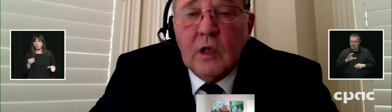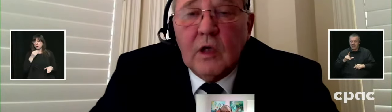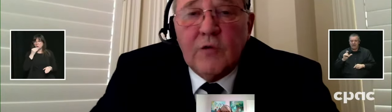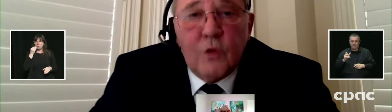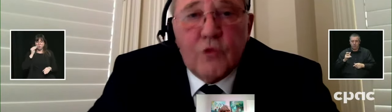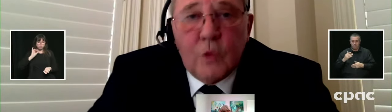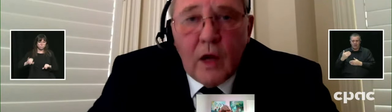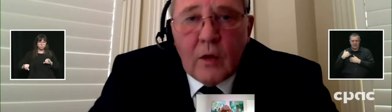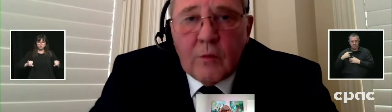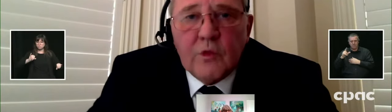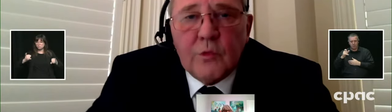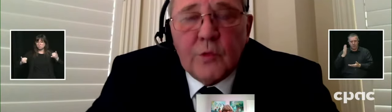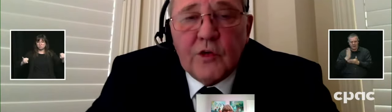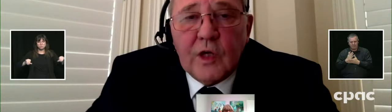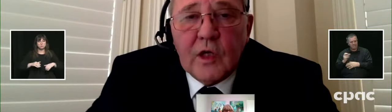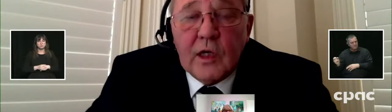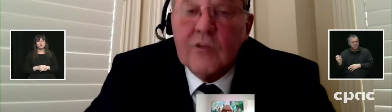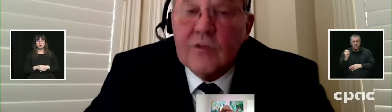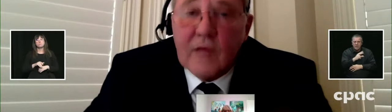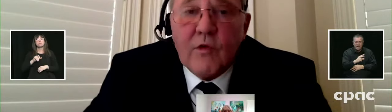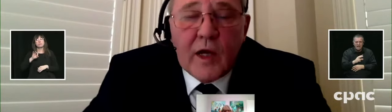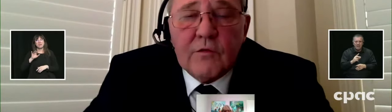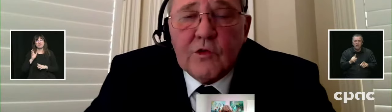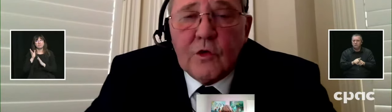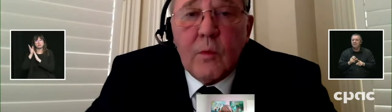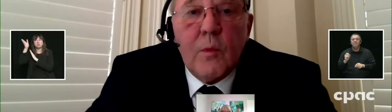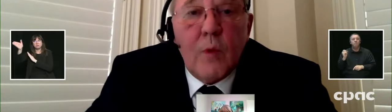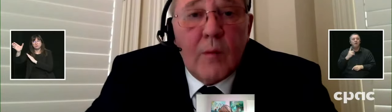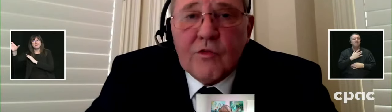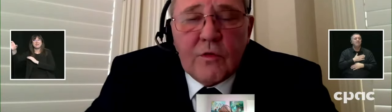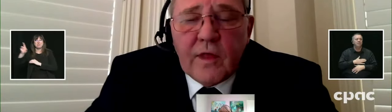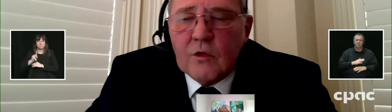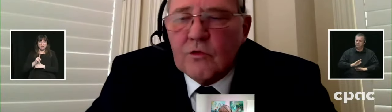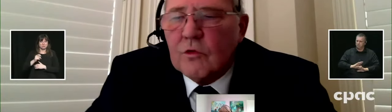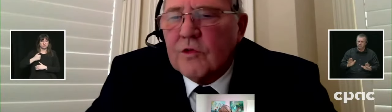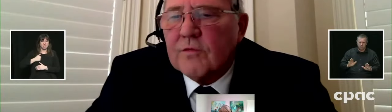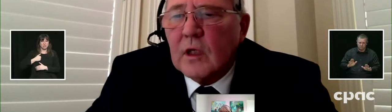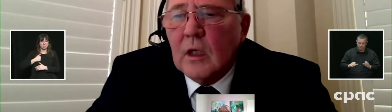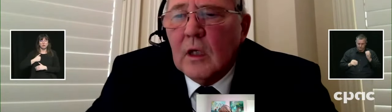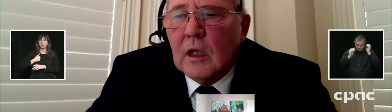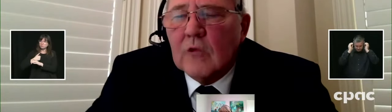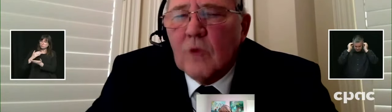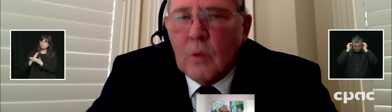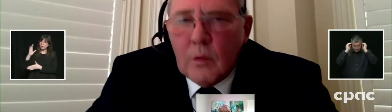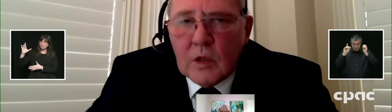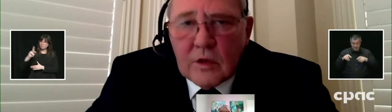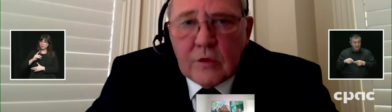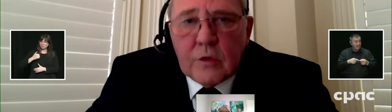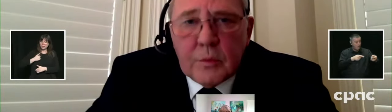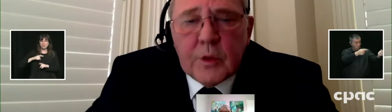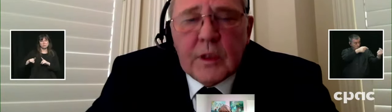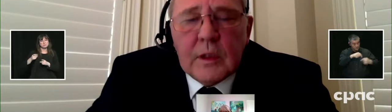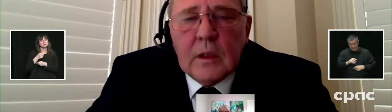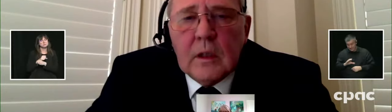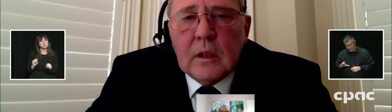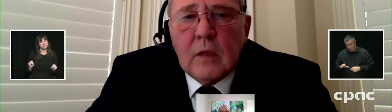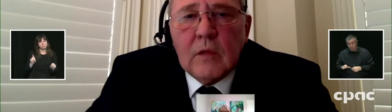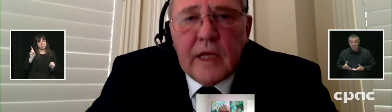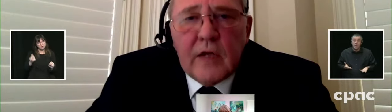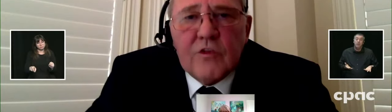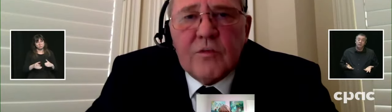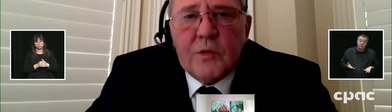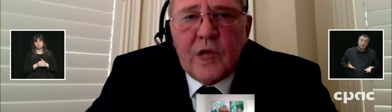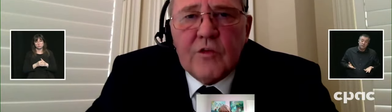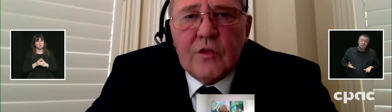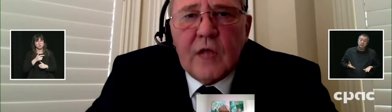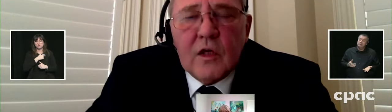to for those who are returning Canadians and have a right of return, but we want to make sure that they do so safely. And so we will continue to put in, you know,